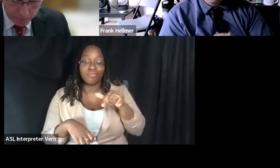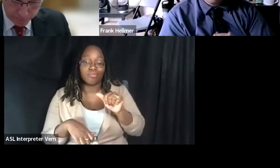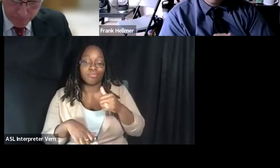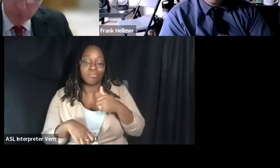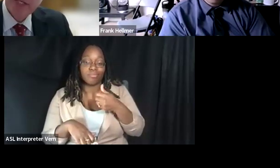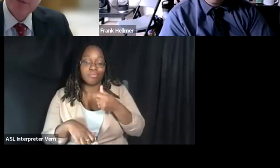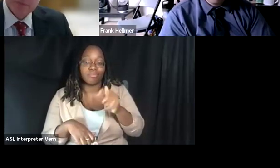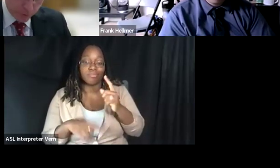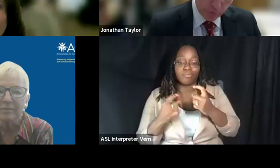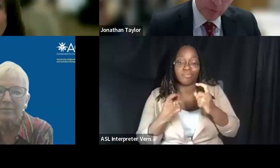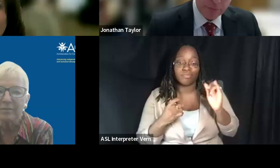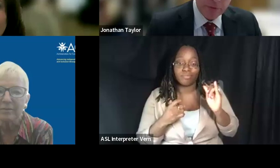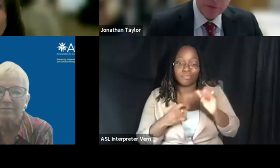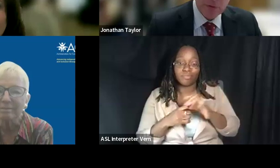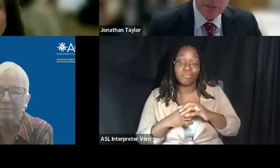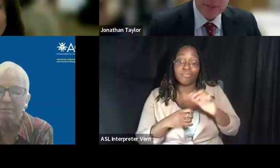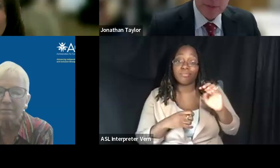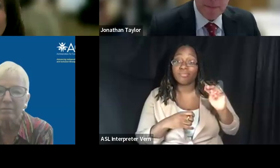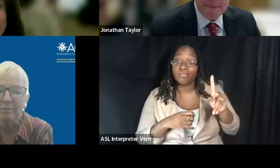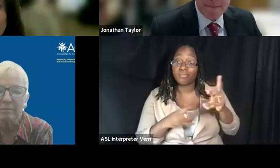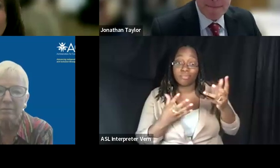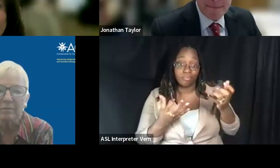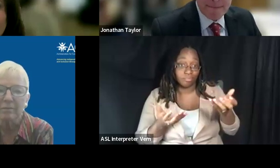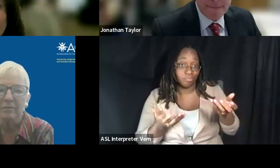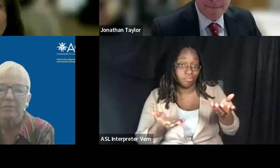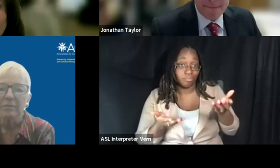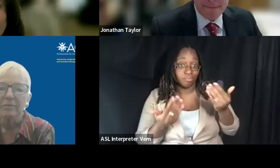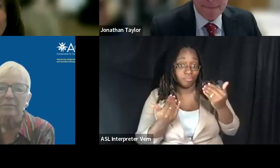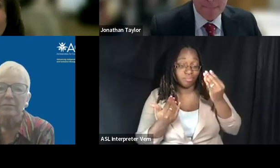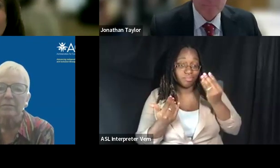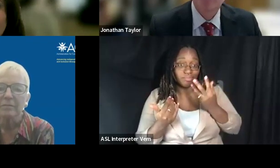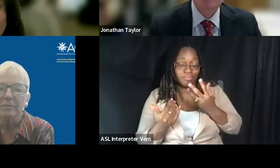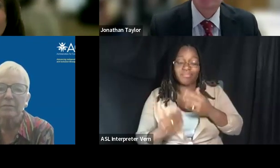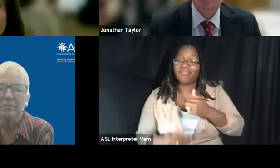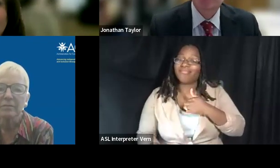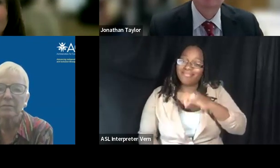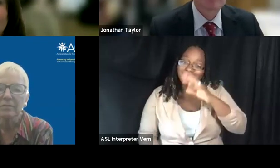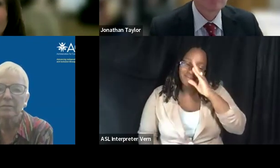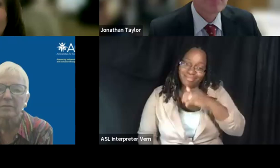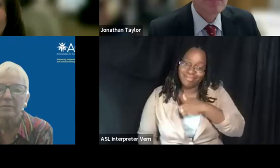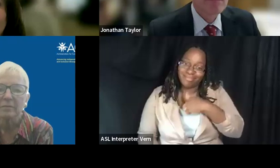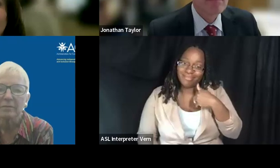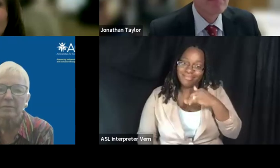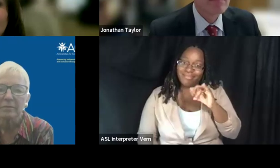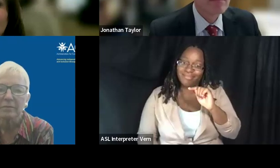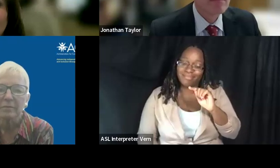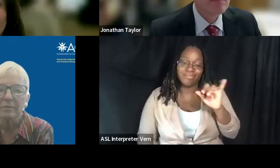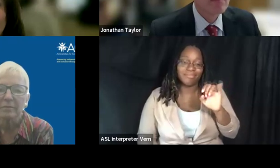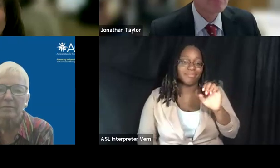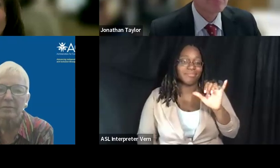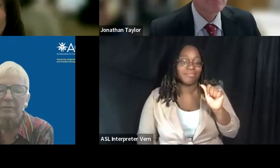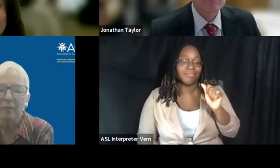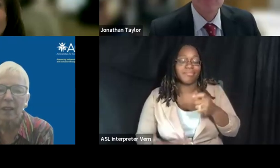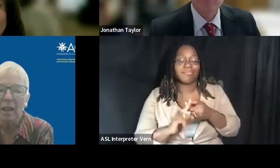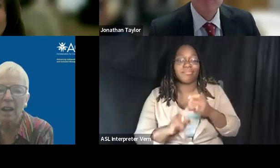Q&A. Mary Kate, do you want to run through those for us? I've got it, John. Hi, Thank you, everyone. Jessica. It's Jessica from